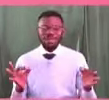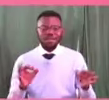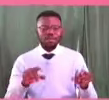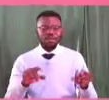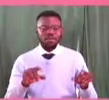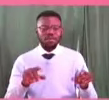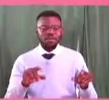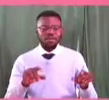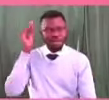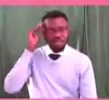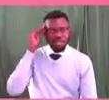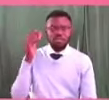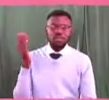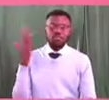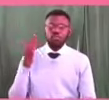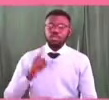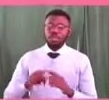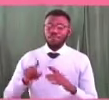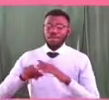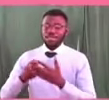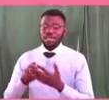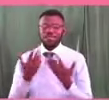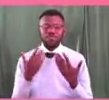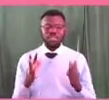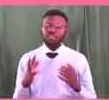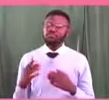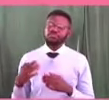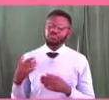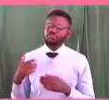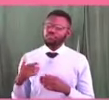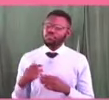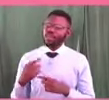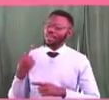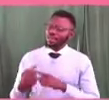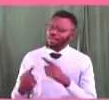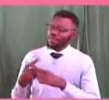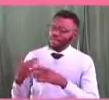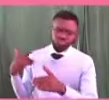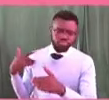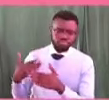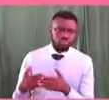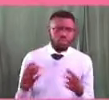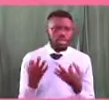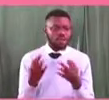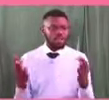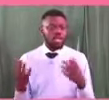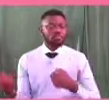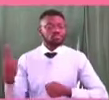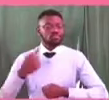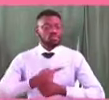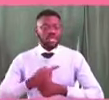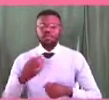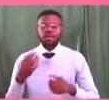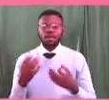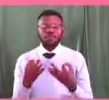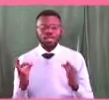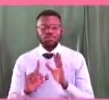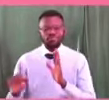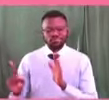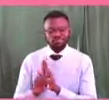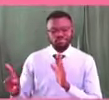primary education was inaugurated. Over the years, free day secondary has been introduced to complement